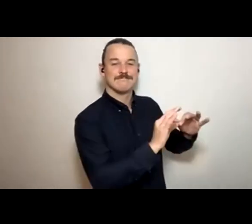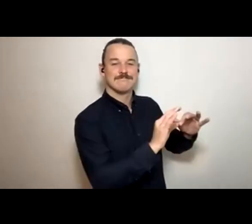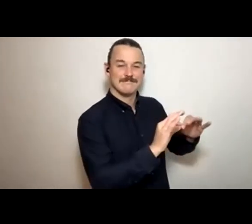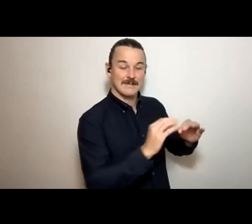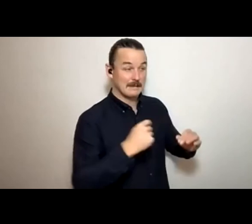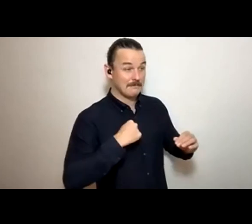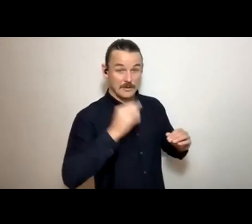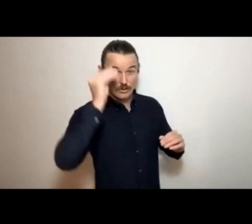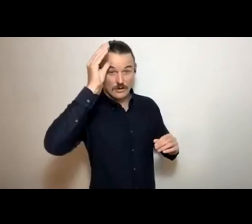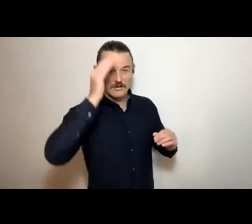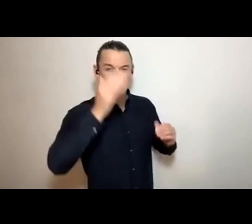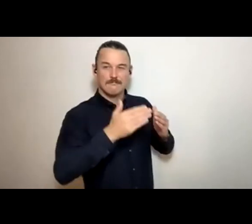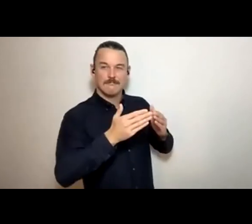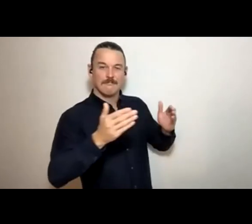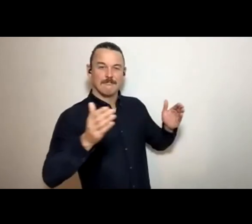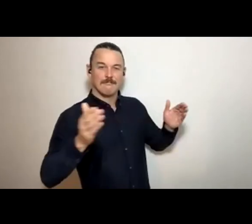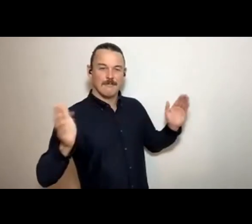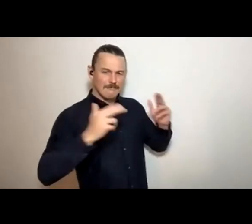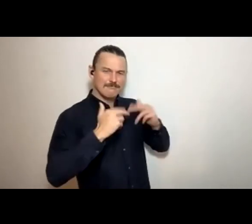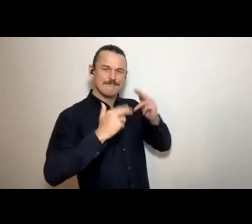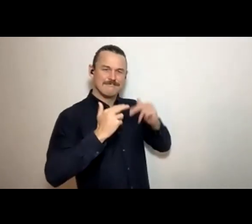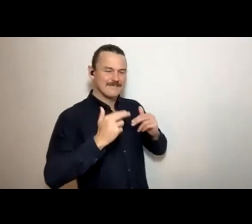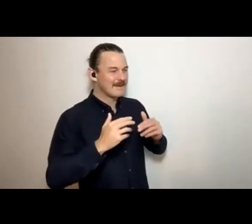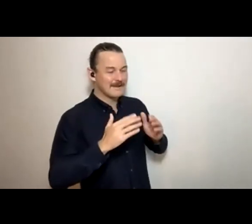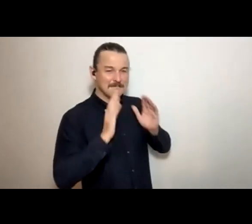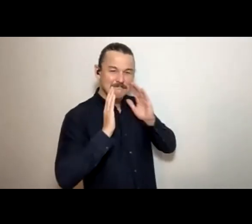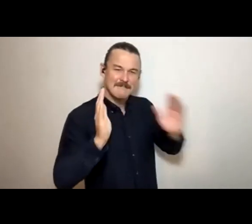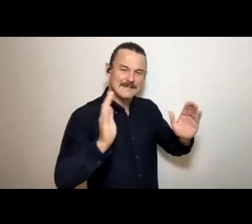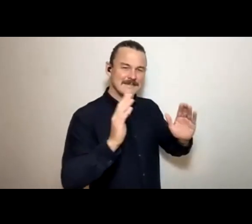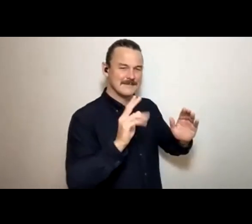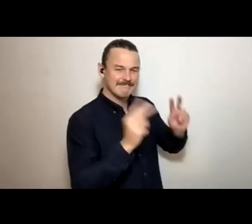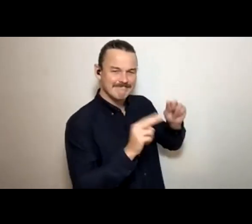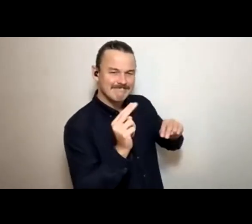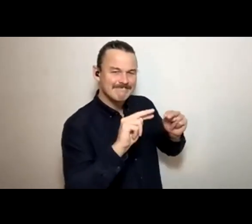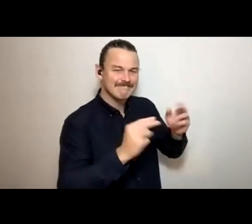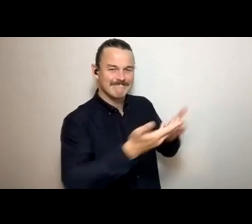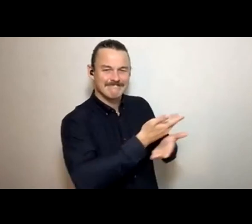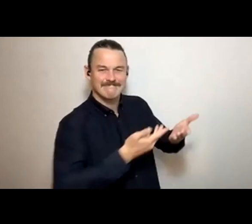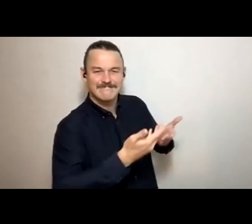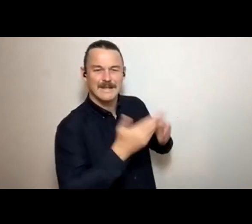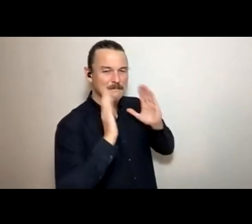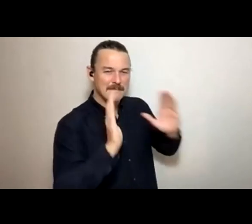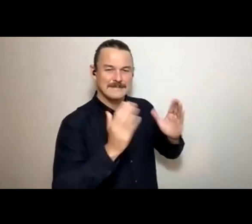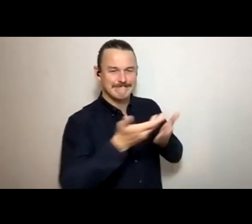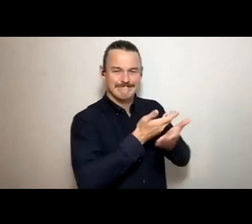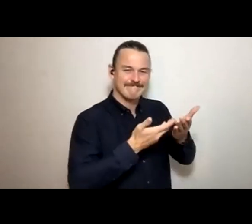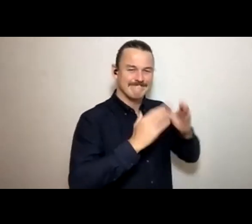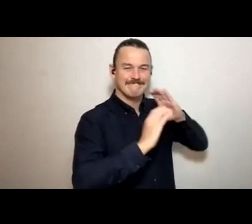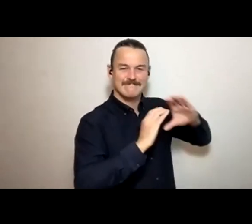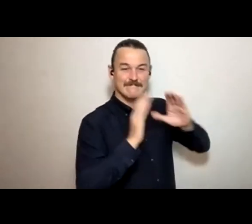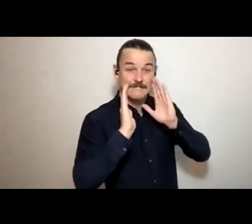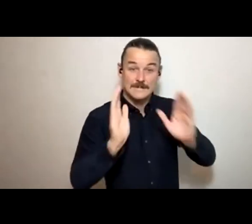amazing insights and conversations. So that's where it began. I'm just now going to talk